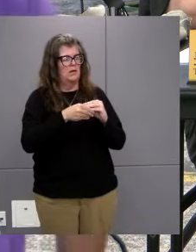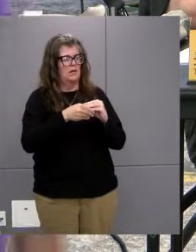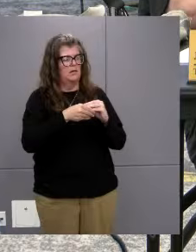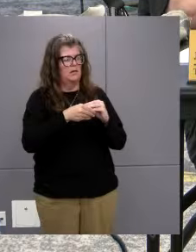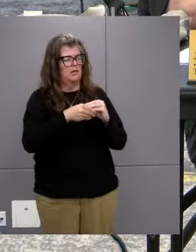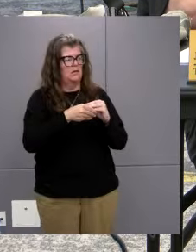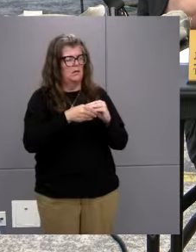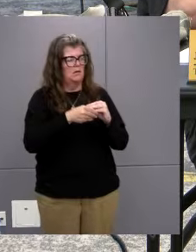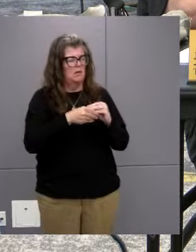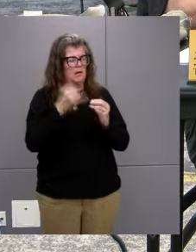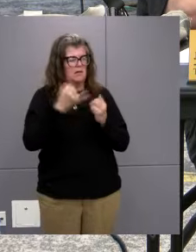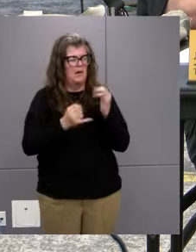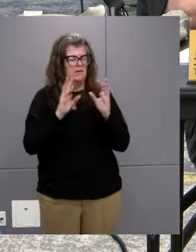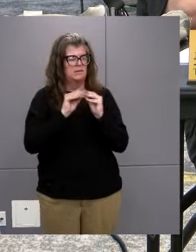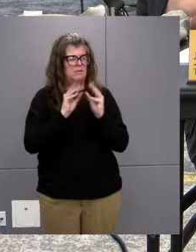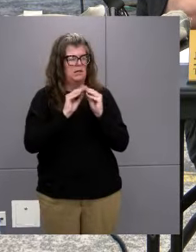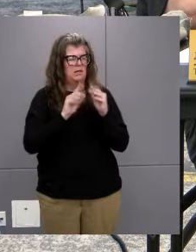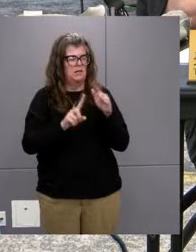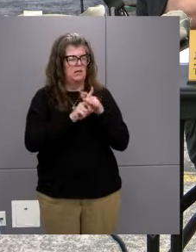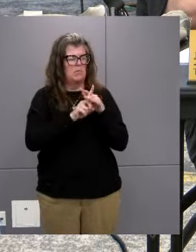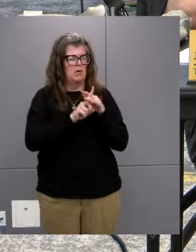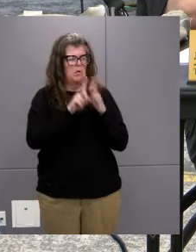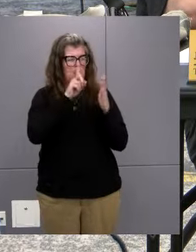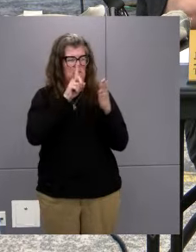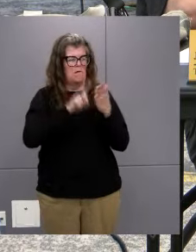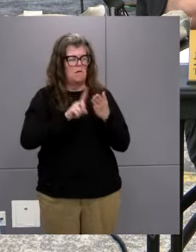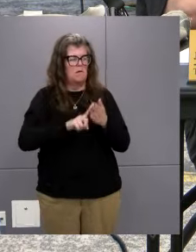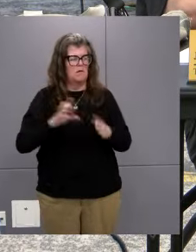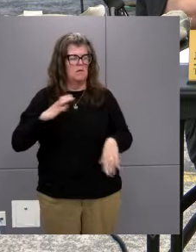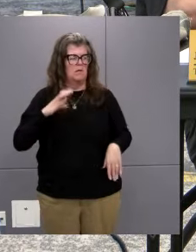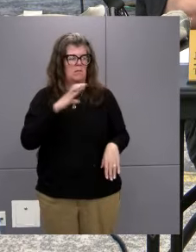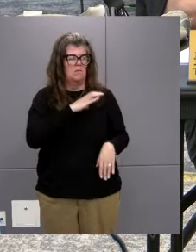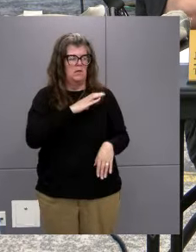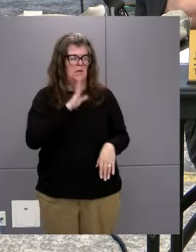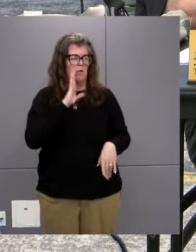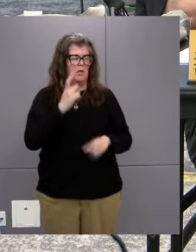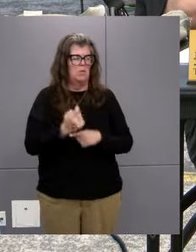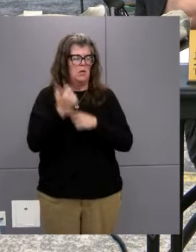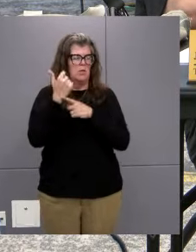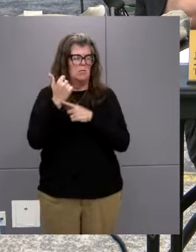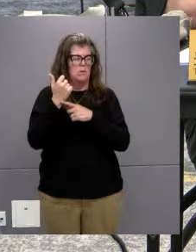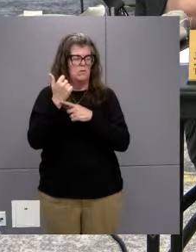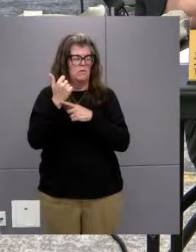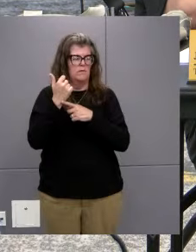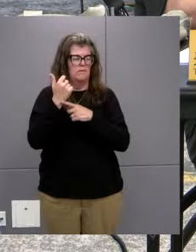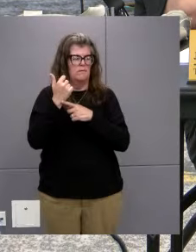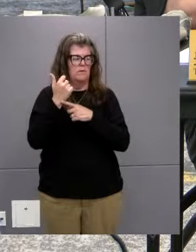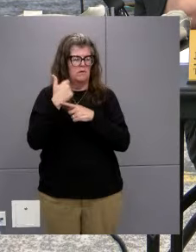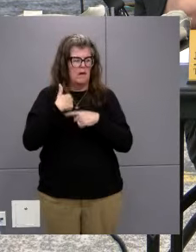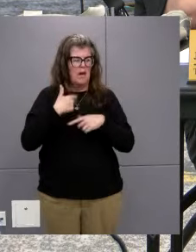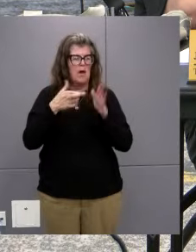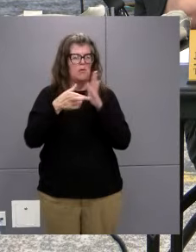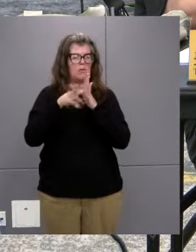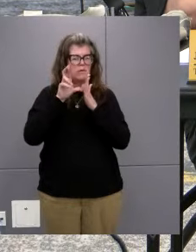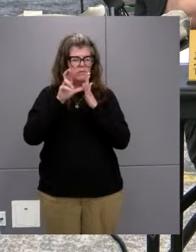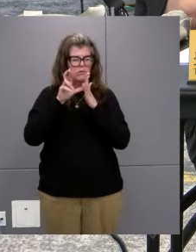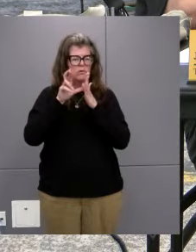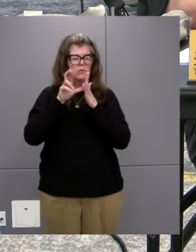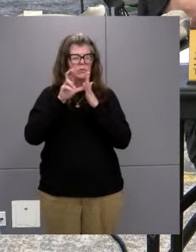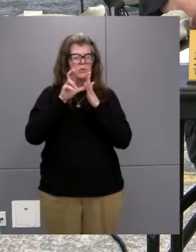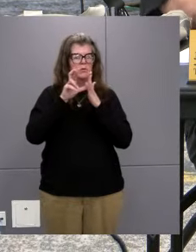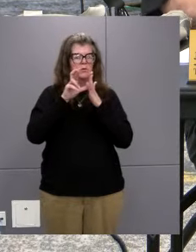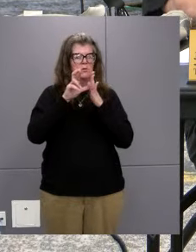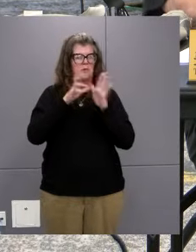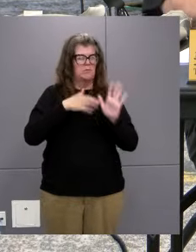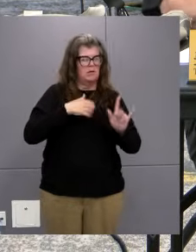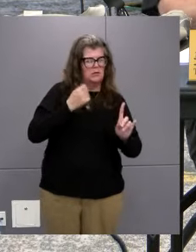last meeting, it came up that the audit committee was going to be removed, and after further review, to my understanding,